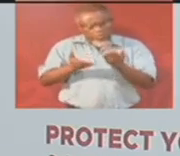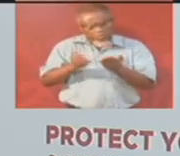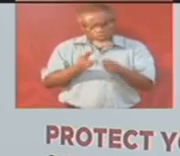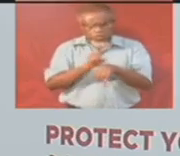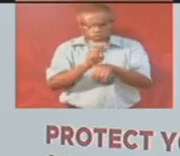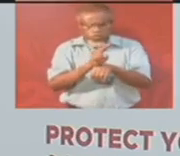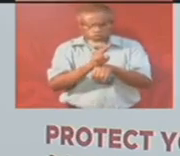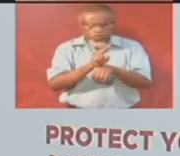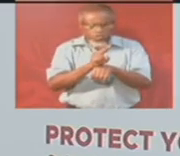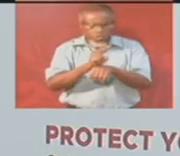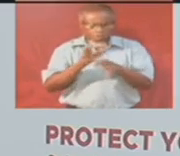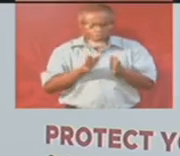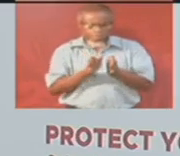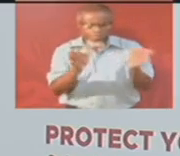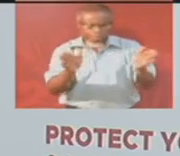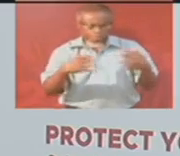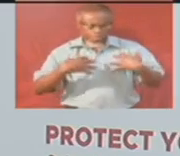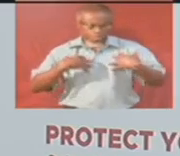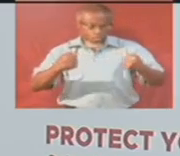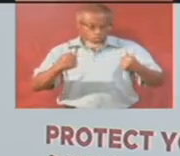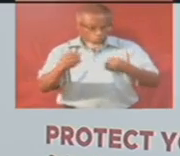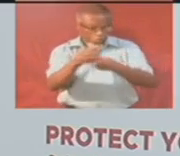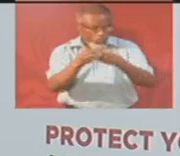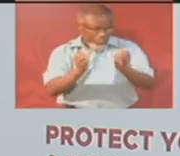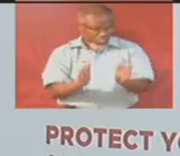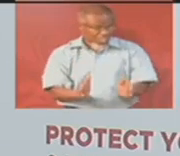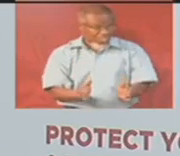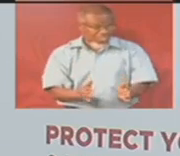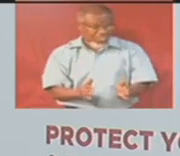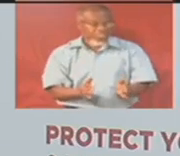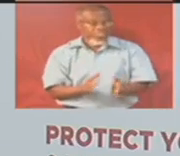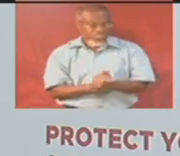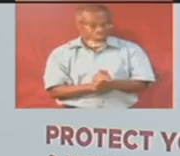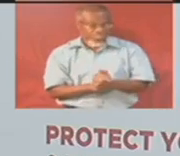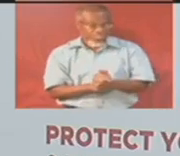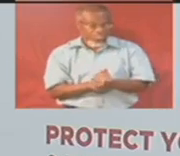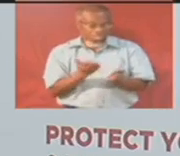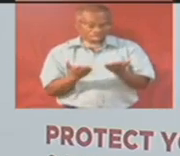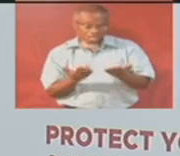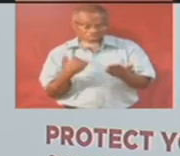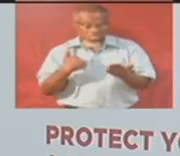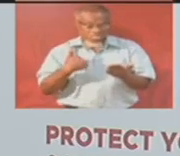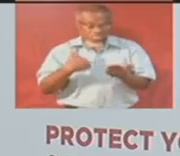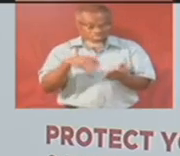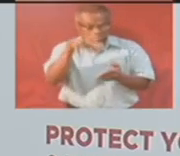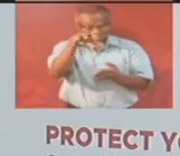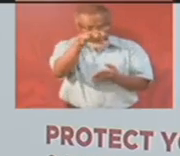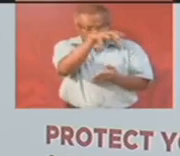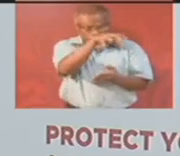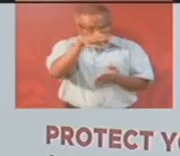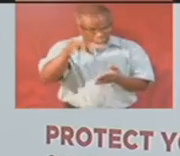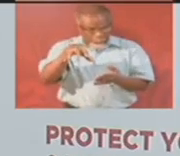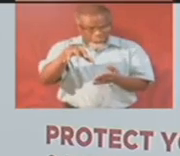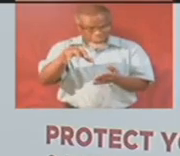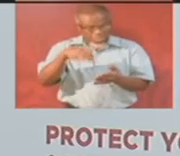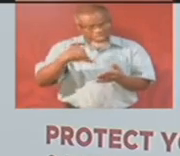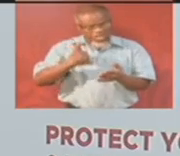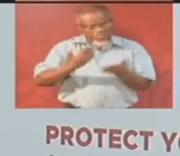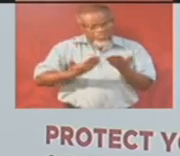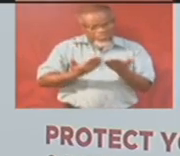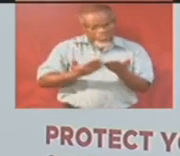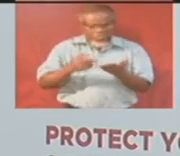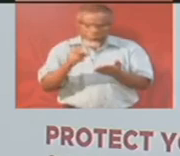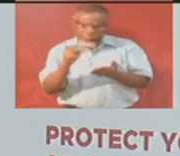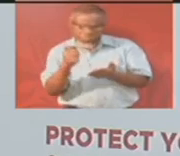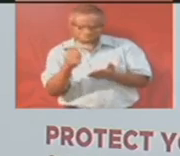to assist with this task. So in each county, there's anywhere between 10 and 13 public health inspectors.